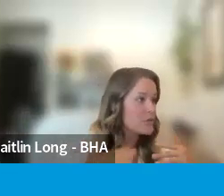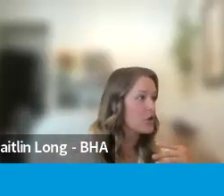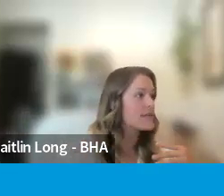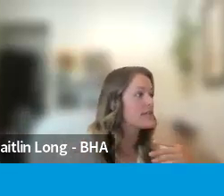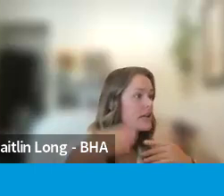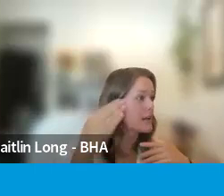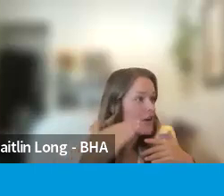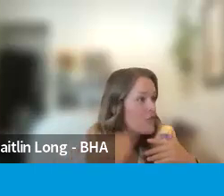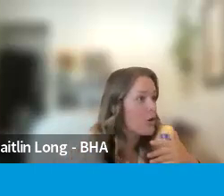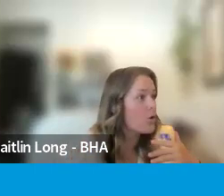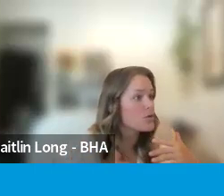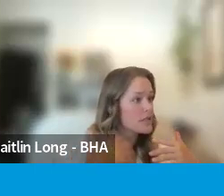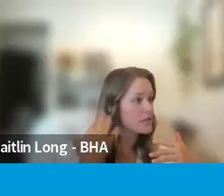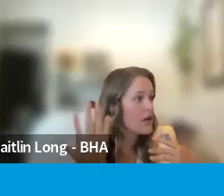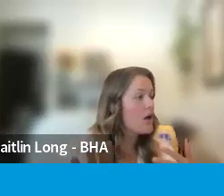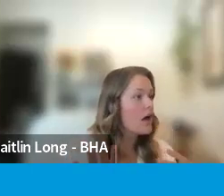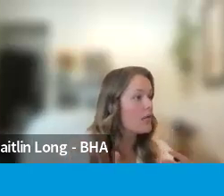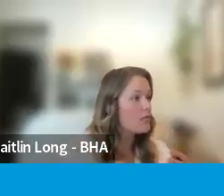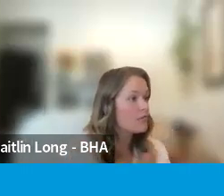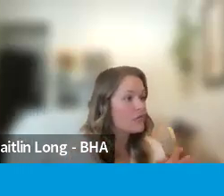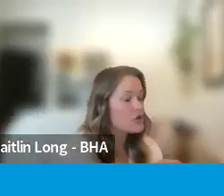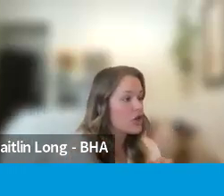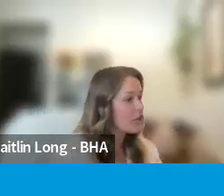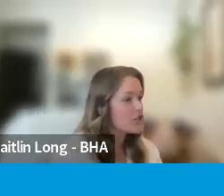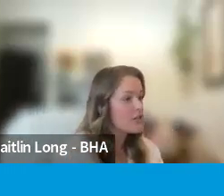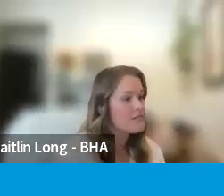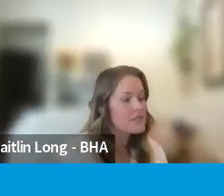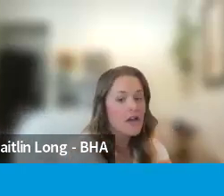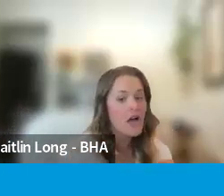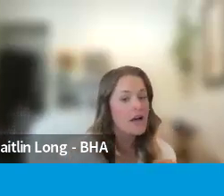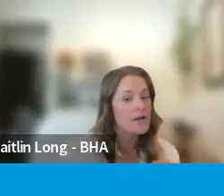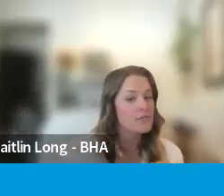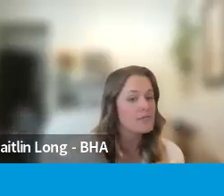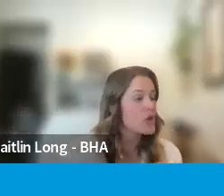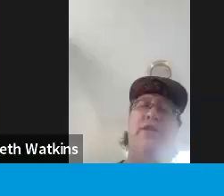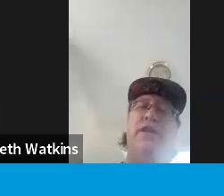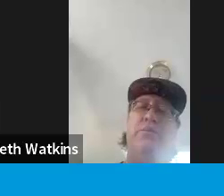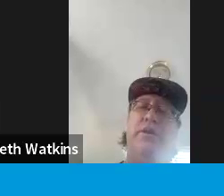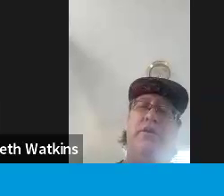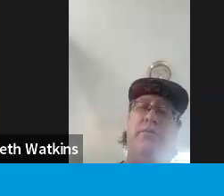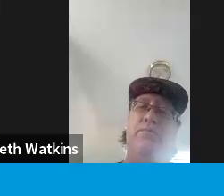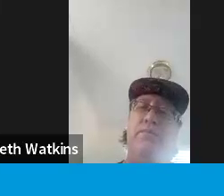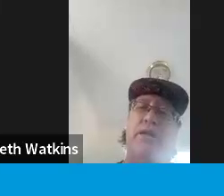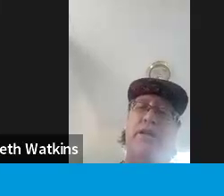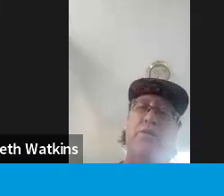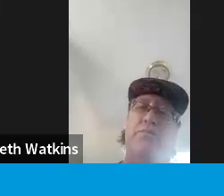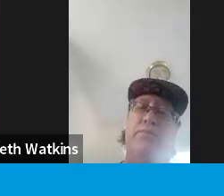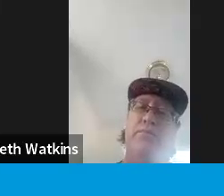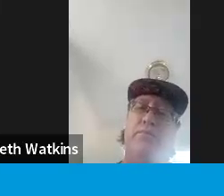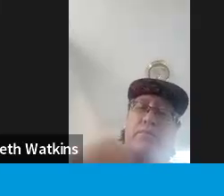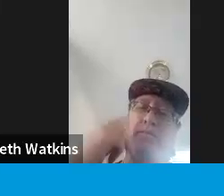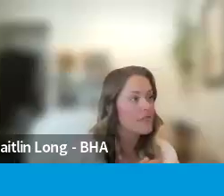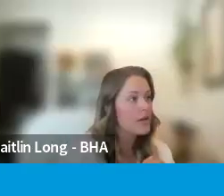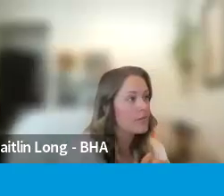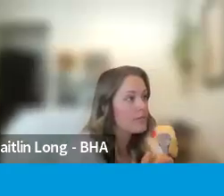how things are progressing, kind of our goals and future initiatives? So just really wanted to give you this